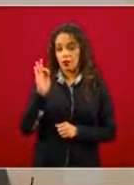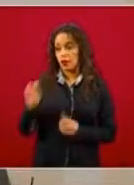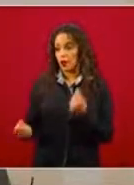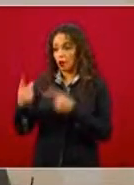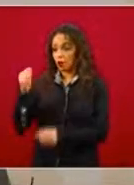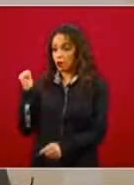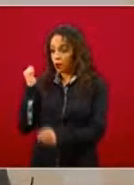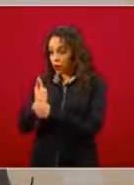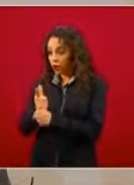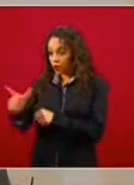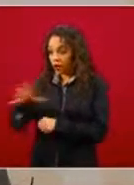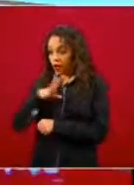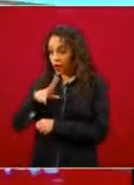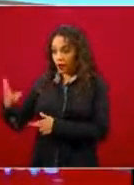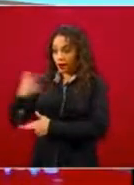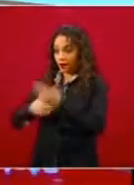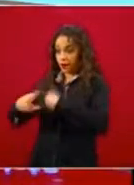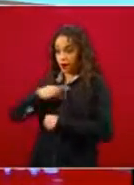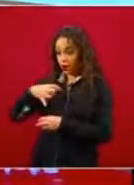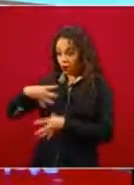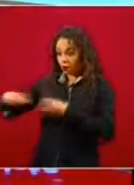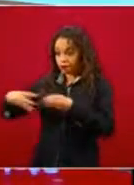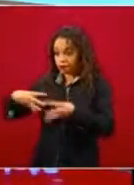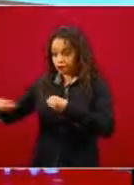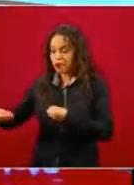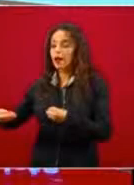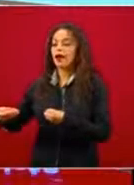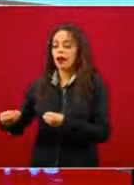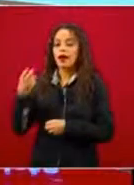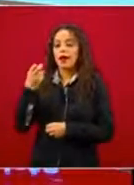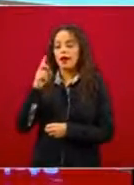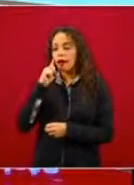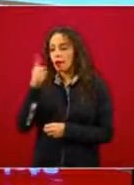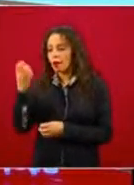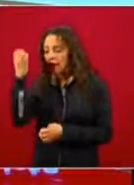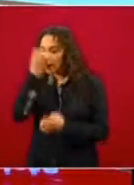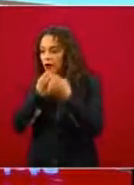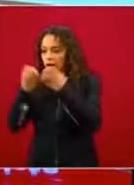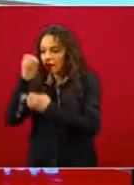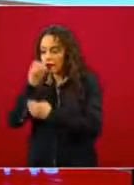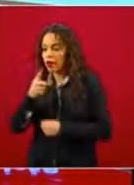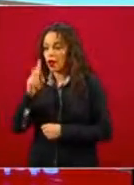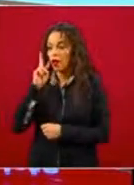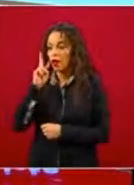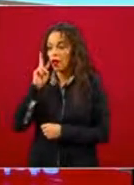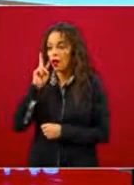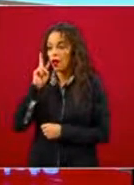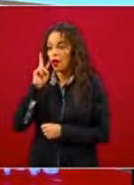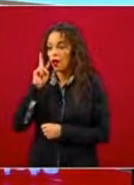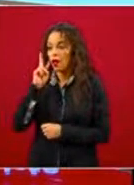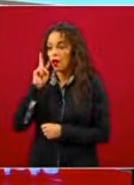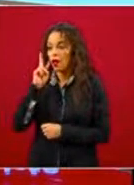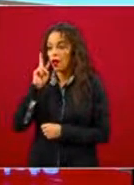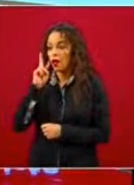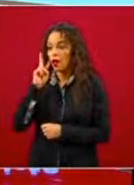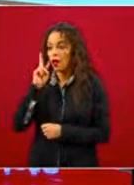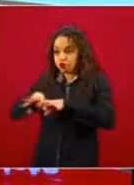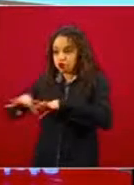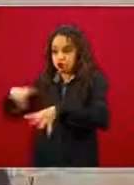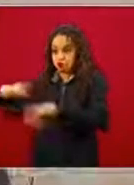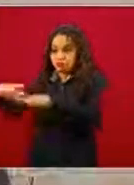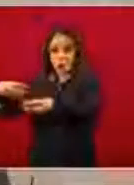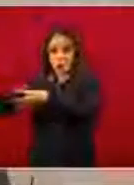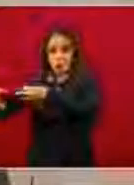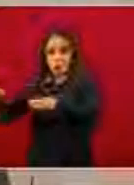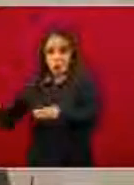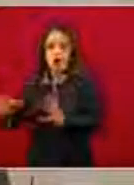hacen las or medidas de any other, control del if brote, a que breakout pueden was to incluir, be si el brote detected, está fuera de then we control, will take la suspensión actions temporal de actividades to o pueden stop it. no